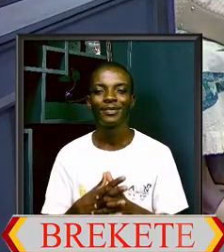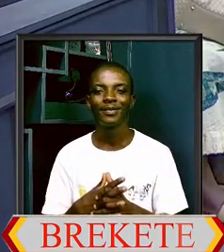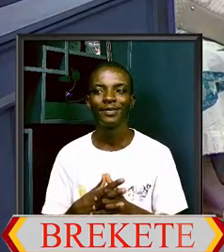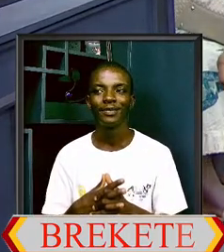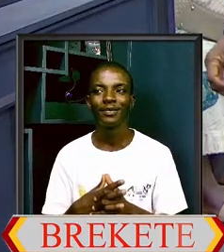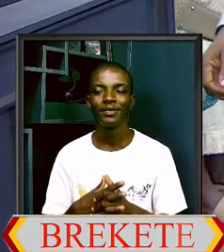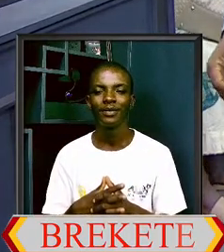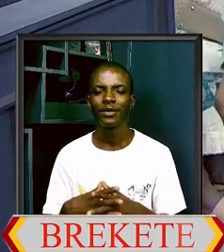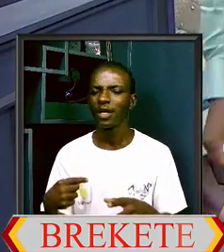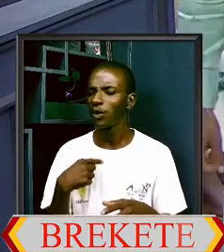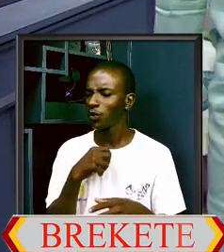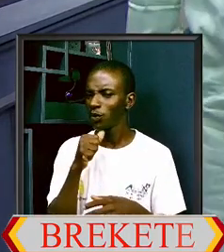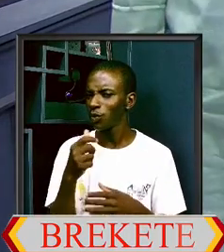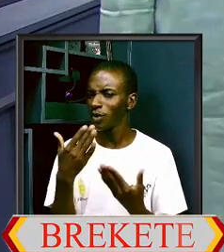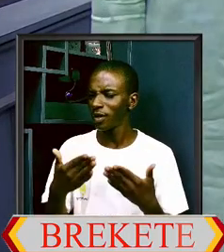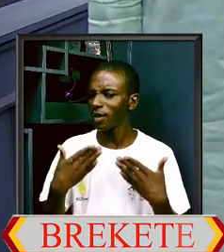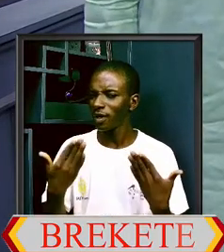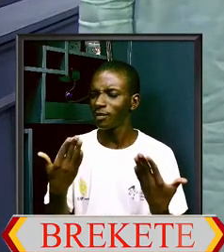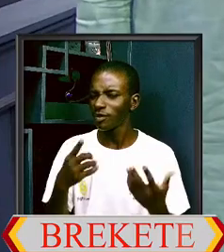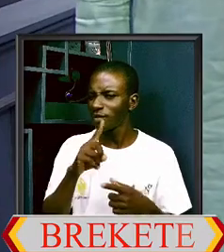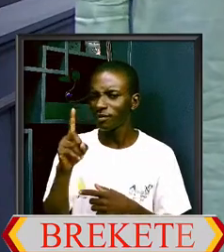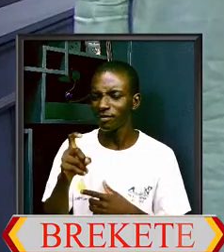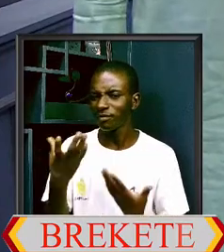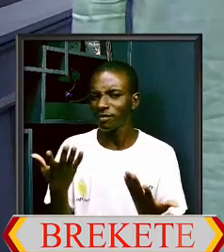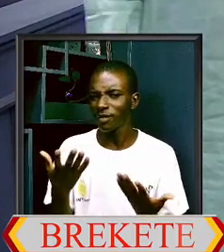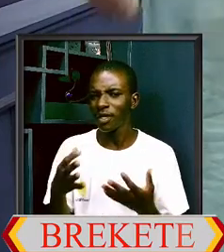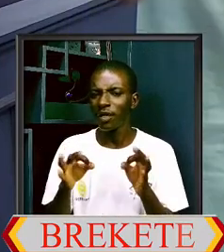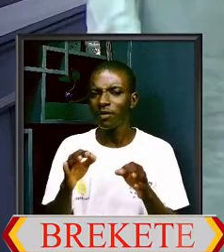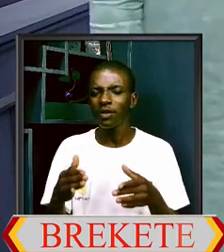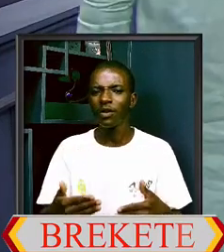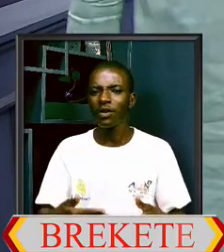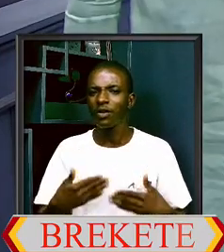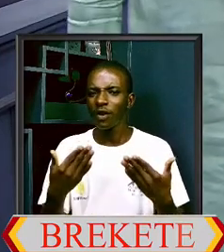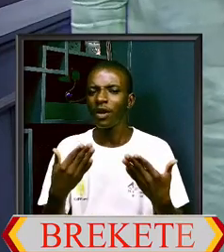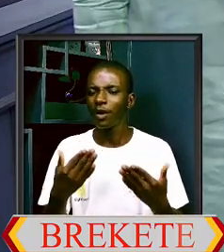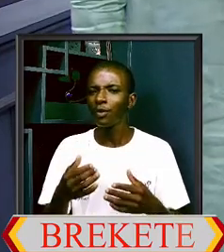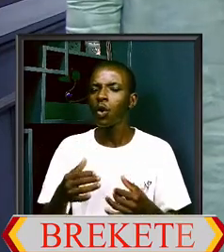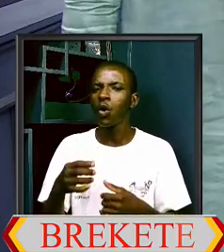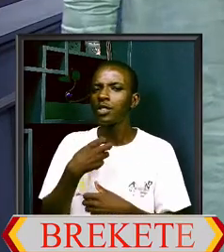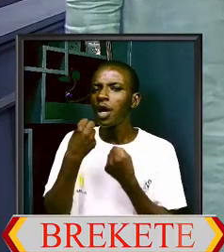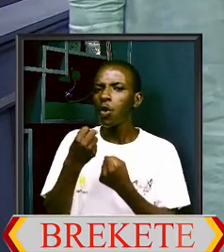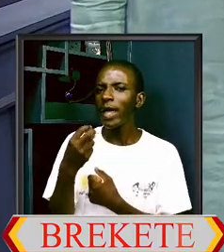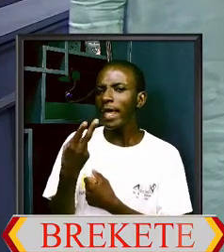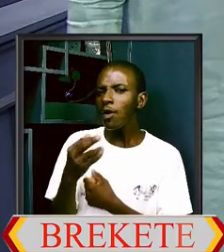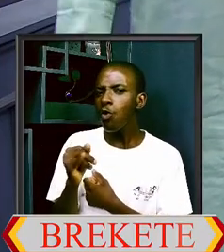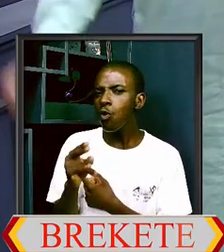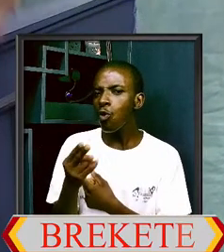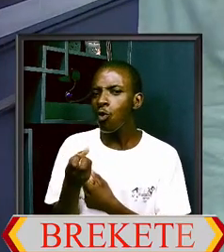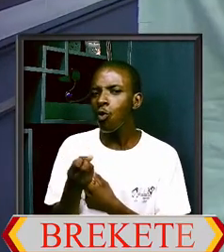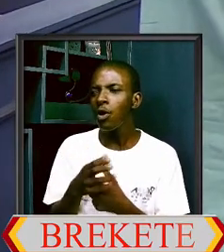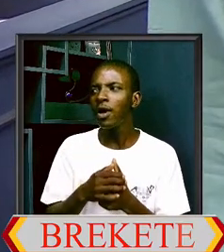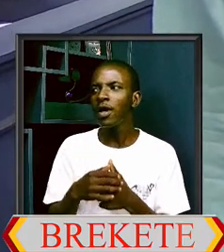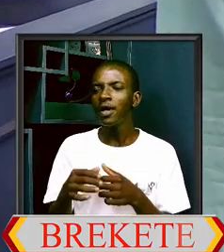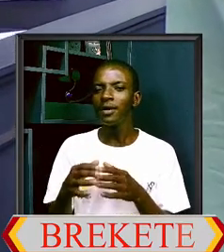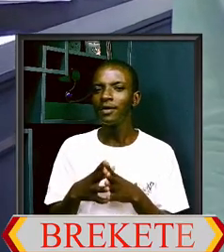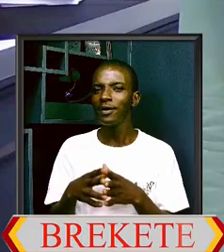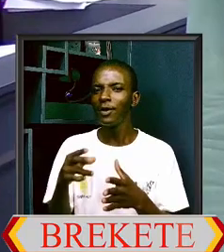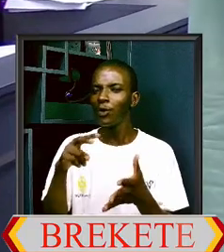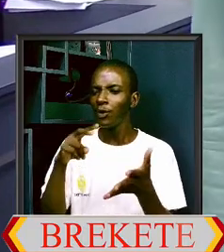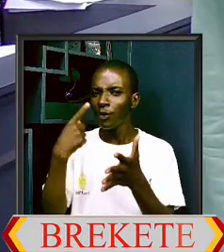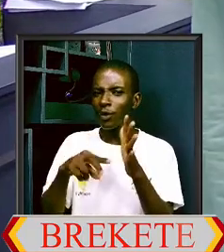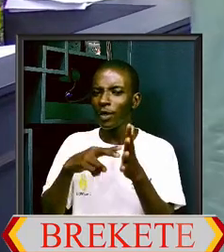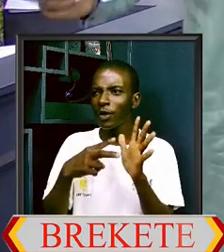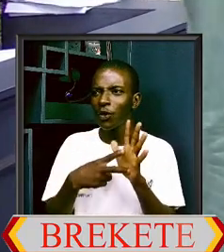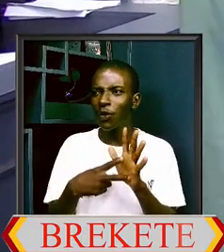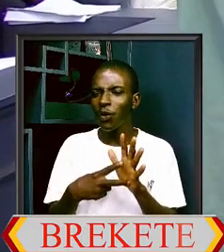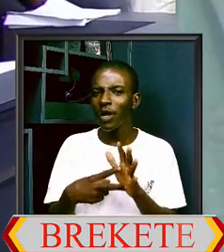you are we not happy if you happy Sayo know what he